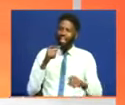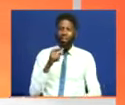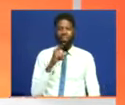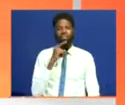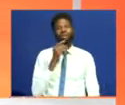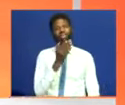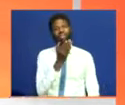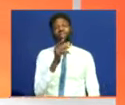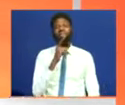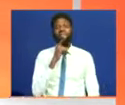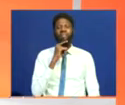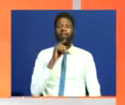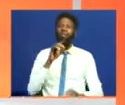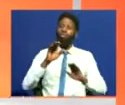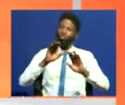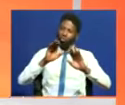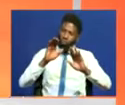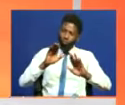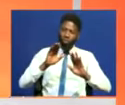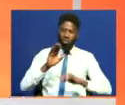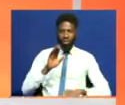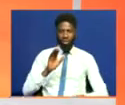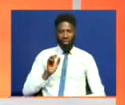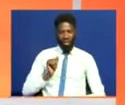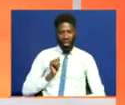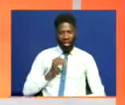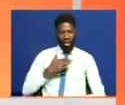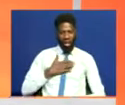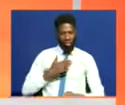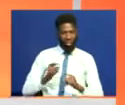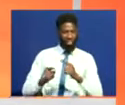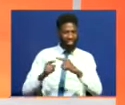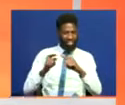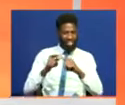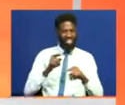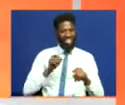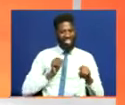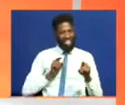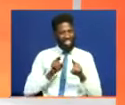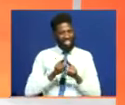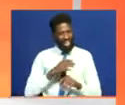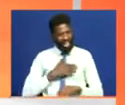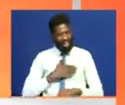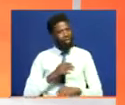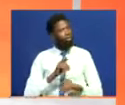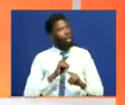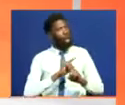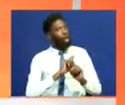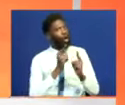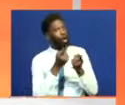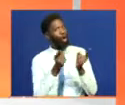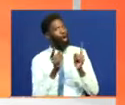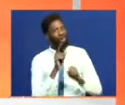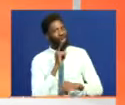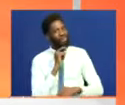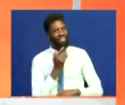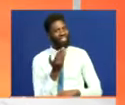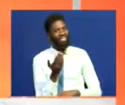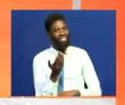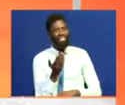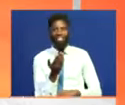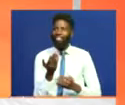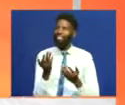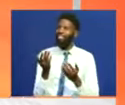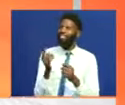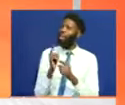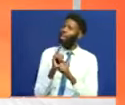say, men, stop killing our girls. Men, stop killing our sisters. But stop not killing all of us, our women. Of course, not all of them. Of